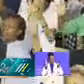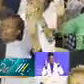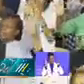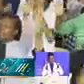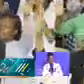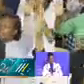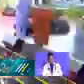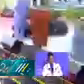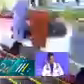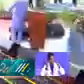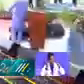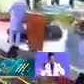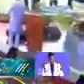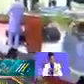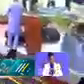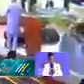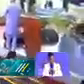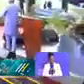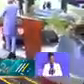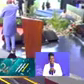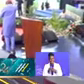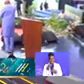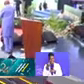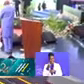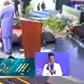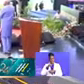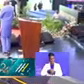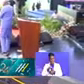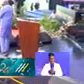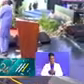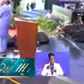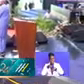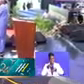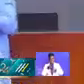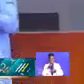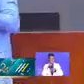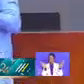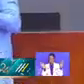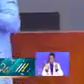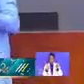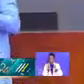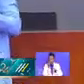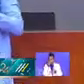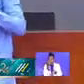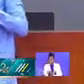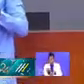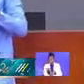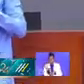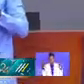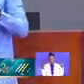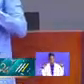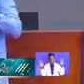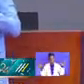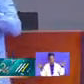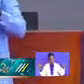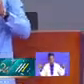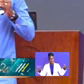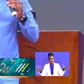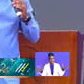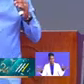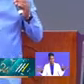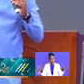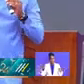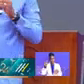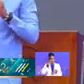life Hallelujah so this session get ready because the angels are